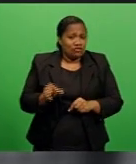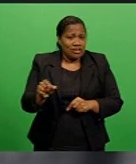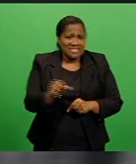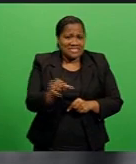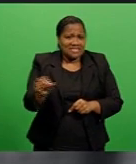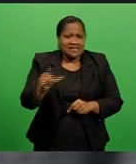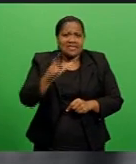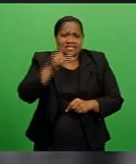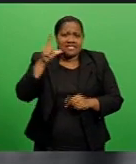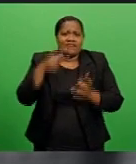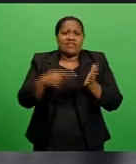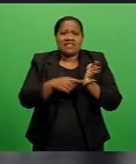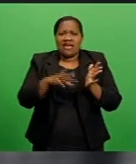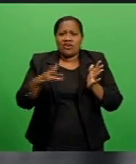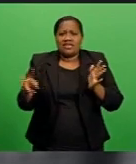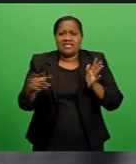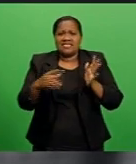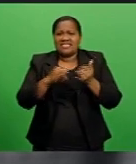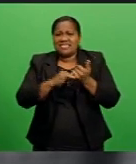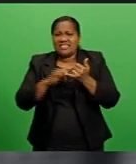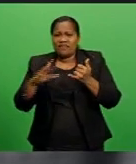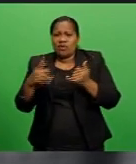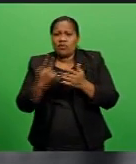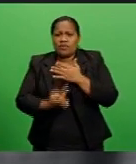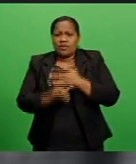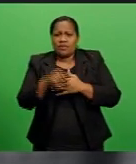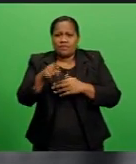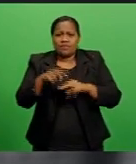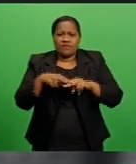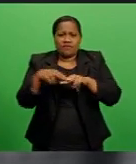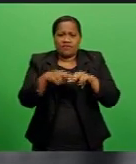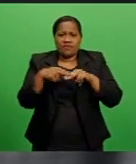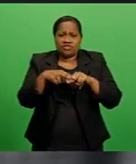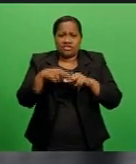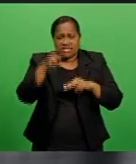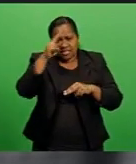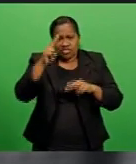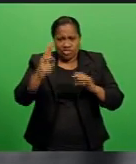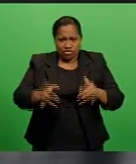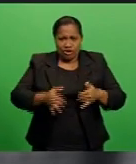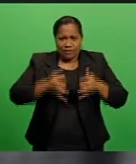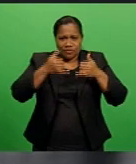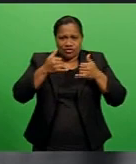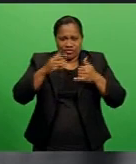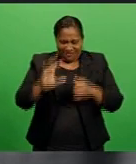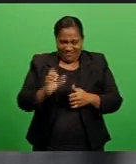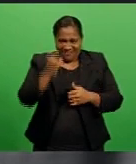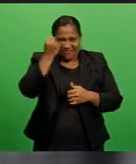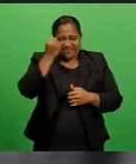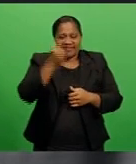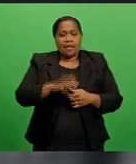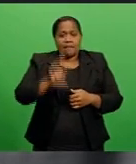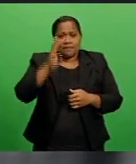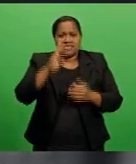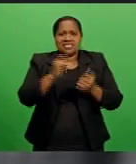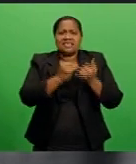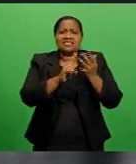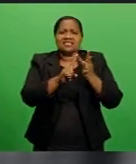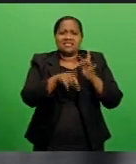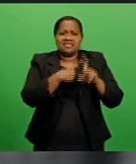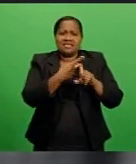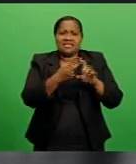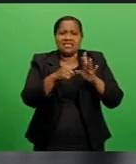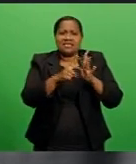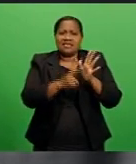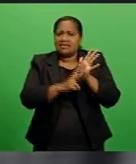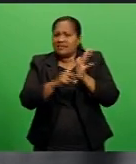Taione Sikivo, victor of the 2020 Fiji National Chess Championship. Candidate Master Sikivo, on his way to victory,